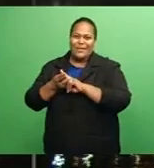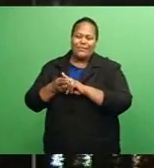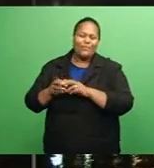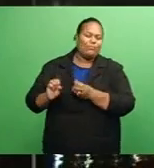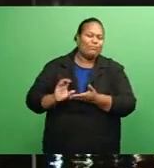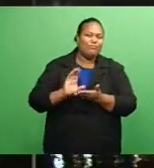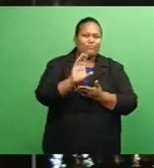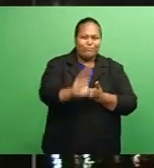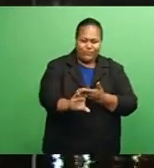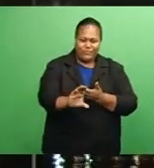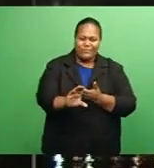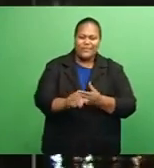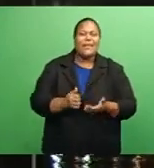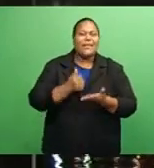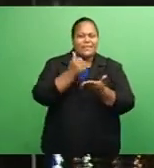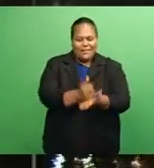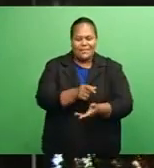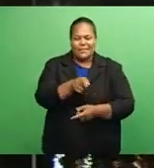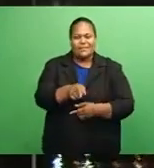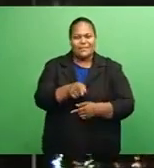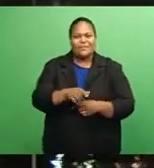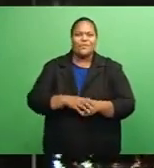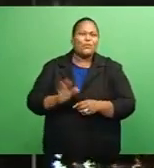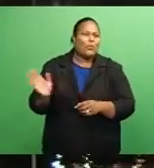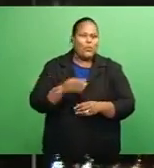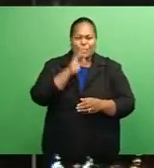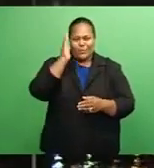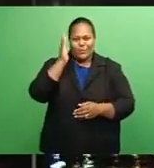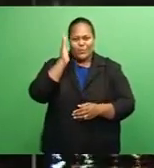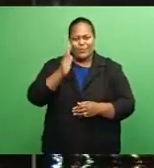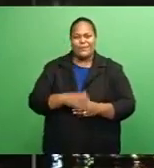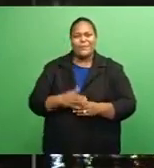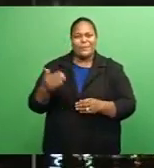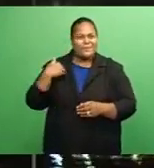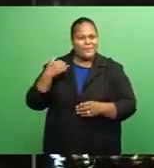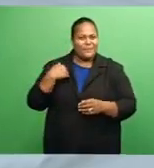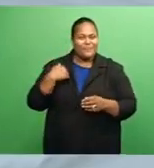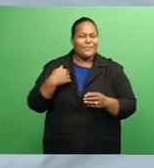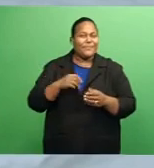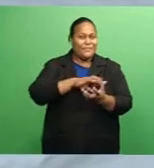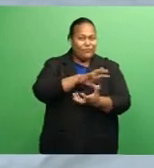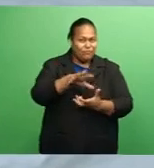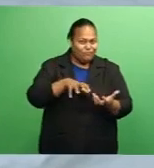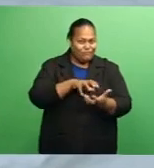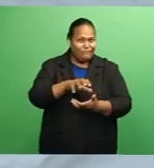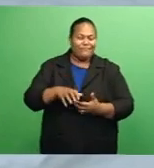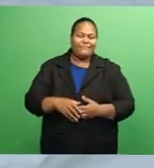the much-needed assistance to cyclone-affected schools and students.